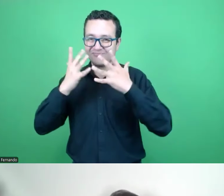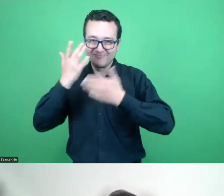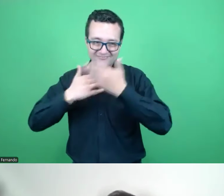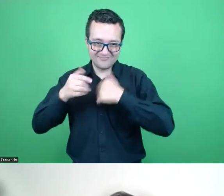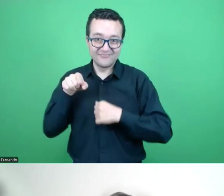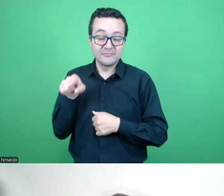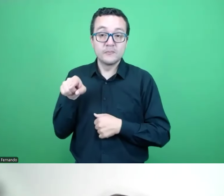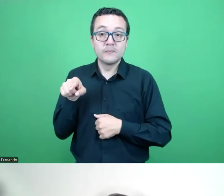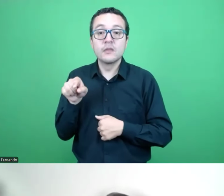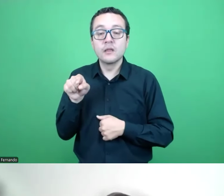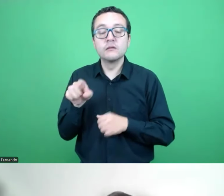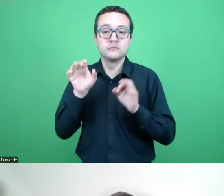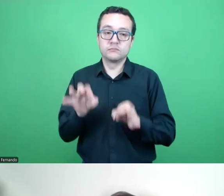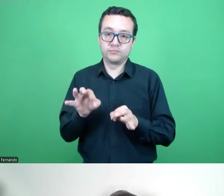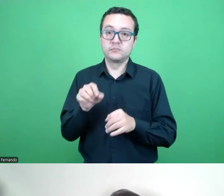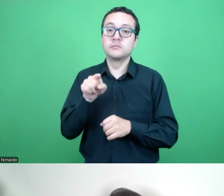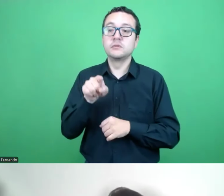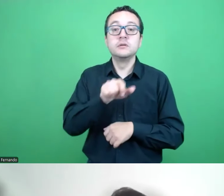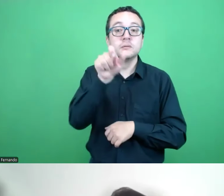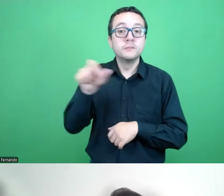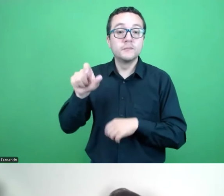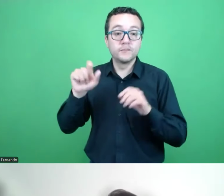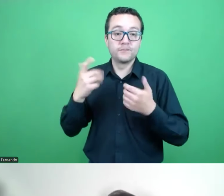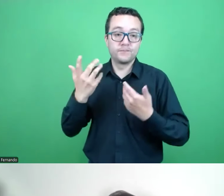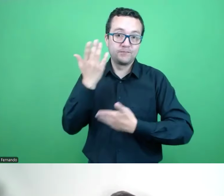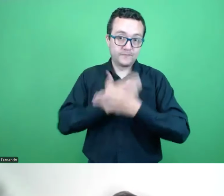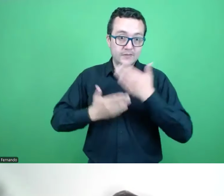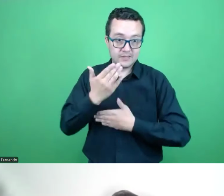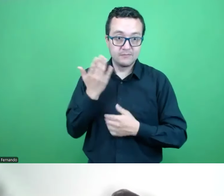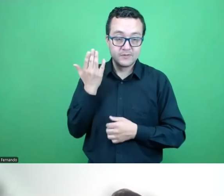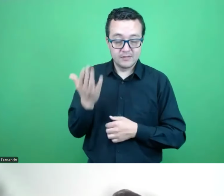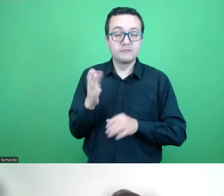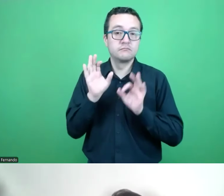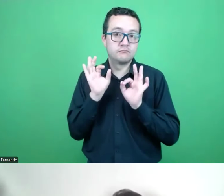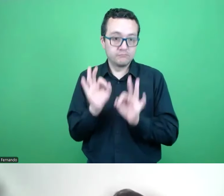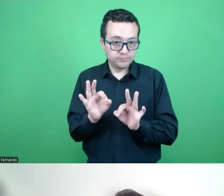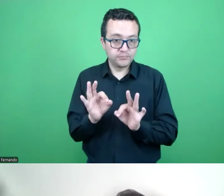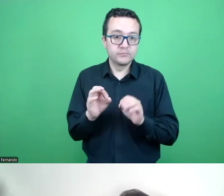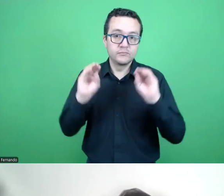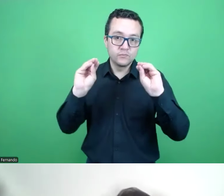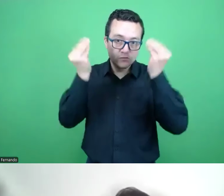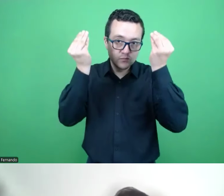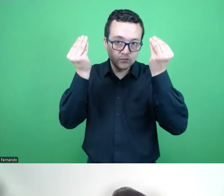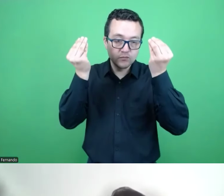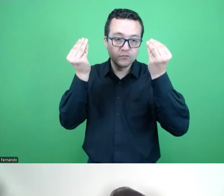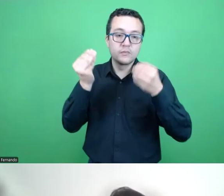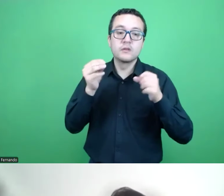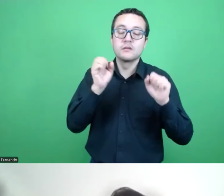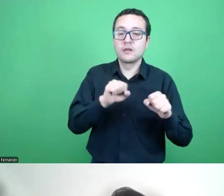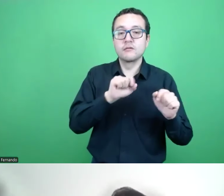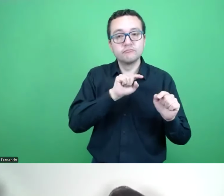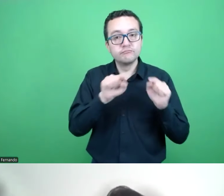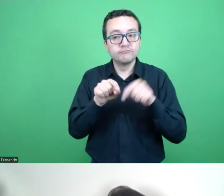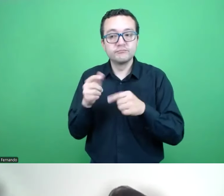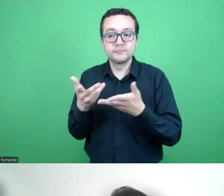opportunities that you may be able to access, and we will make sure to let you know in case that becomes